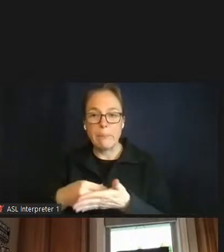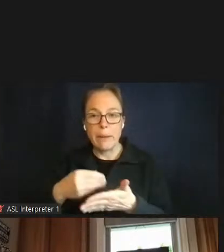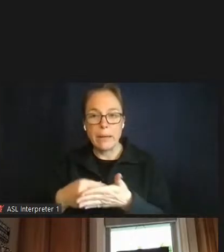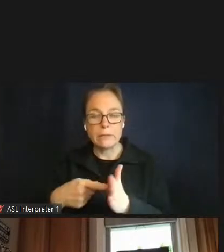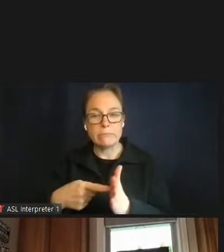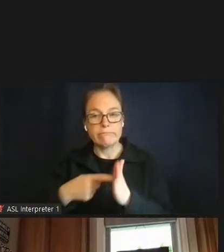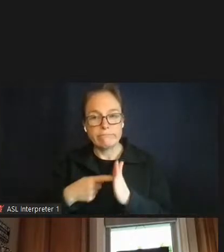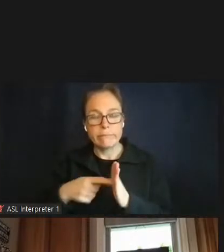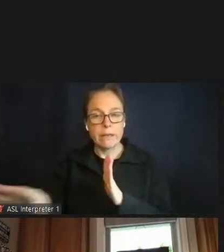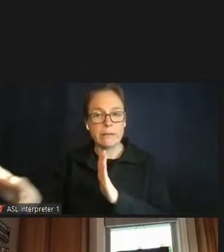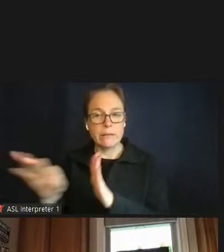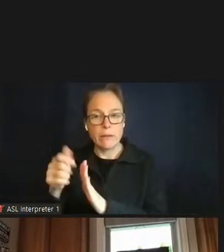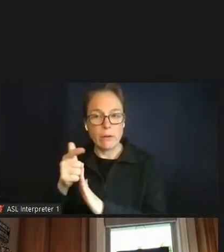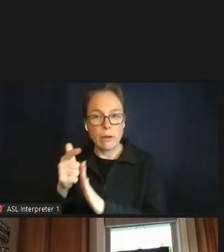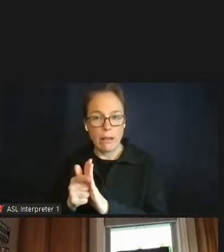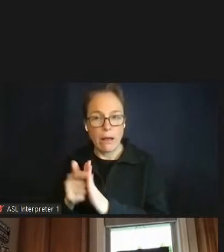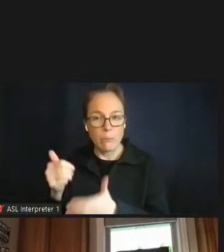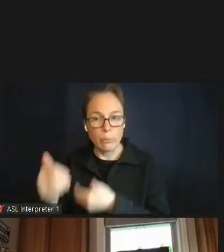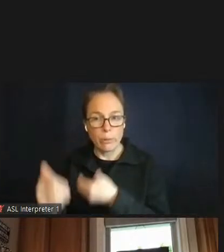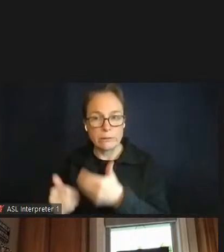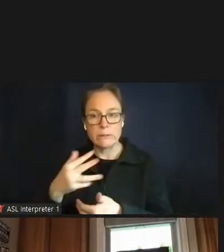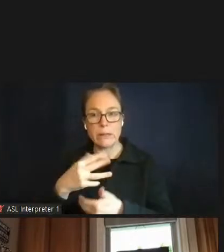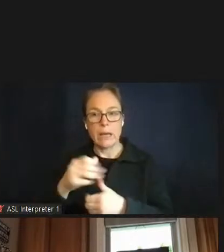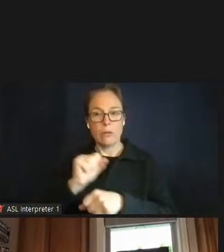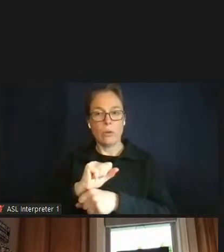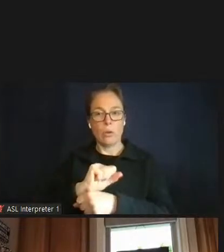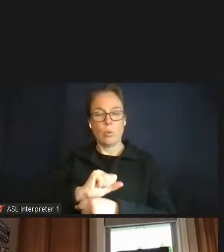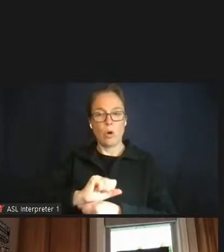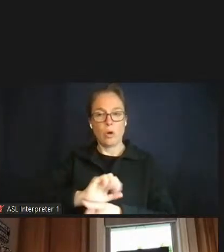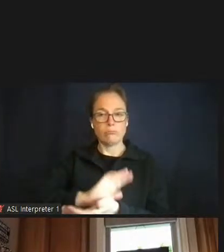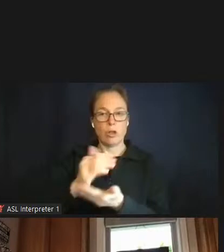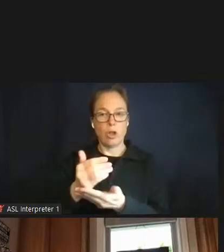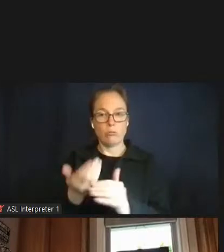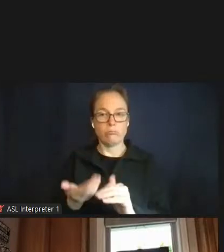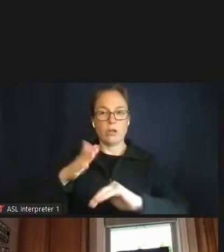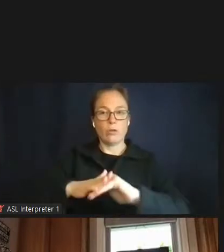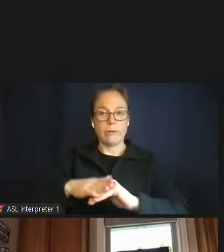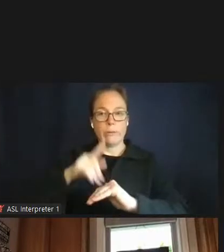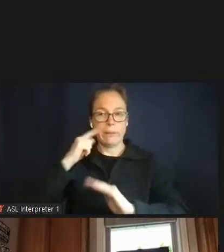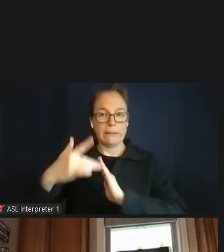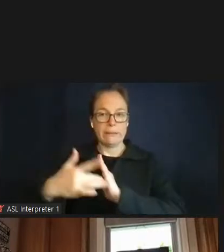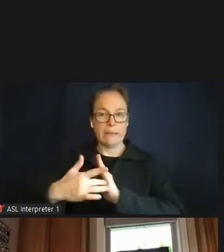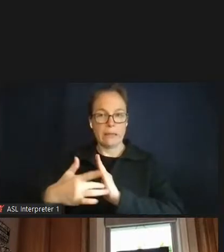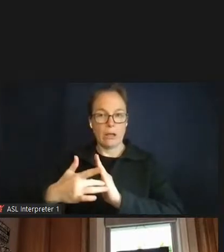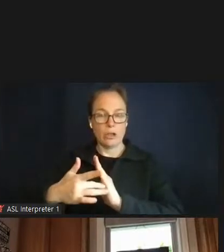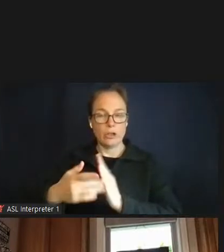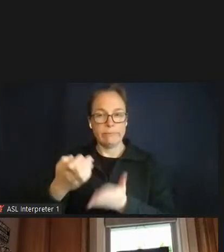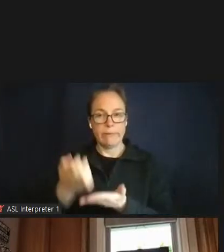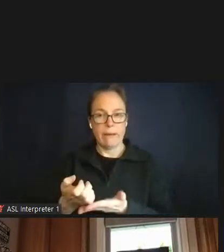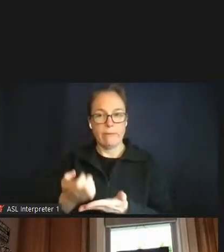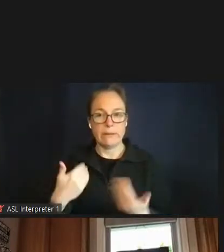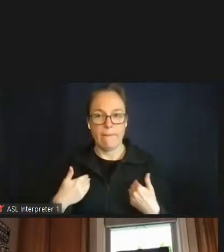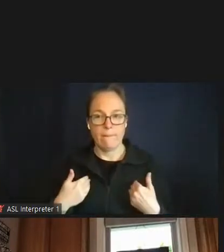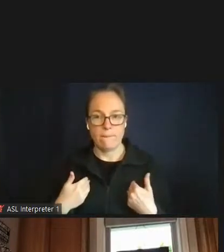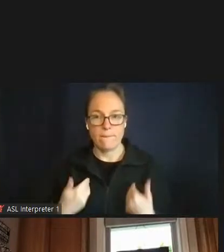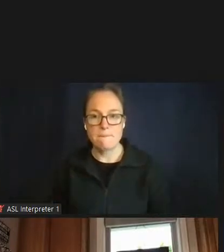and processing, as well as the workload created by the increase in digital evidence. Next slide,